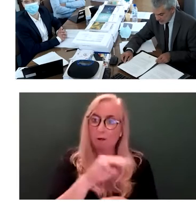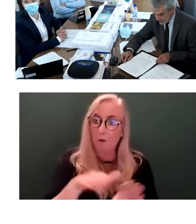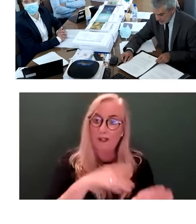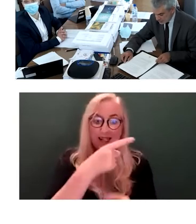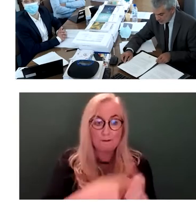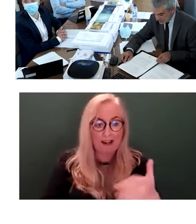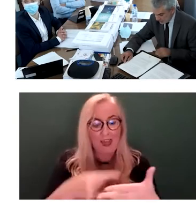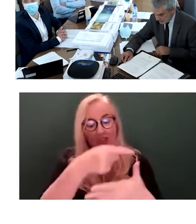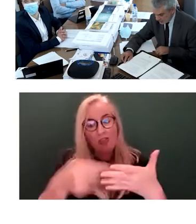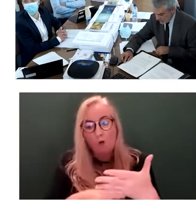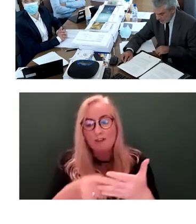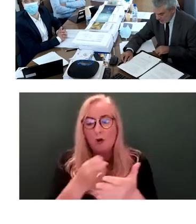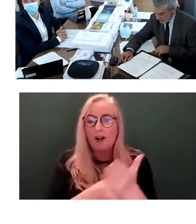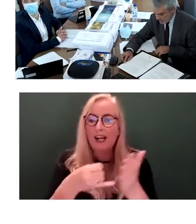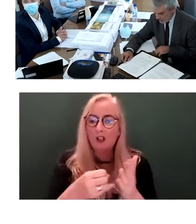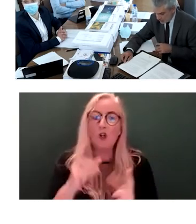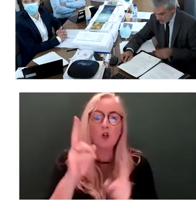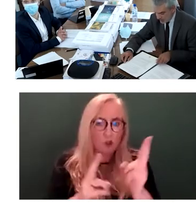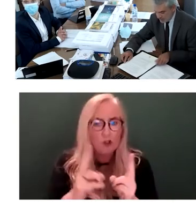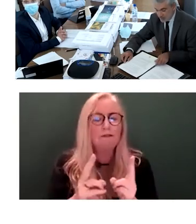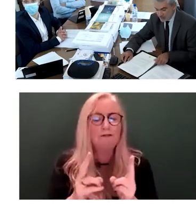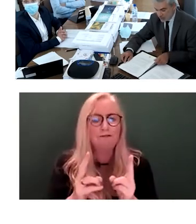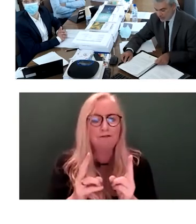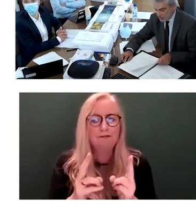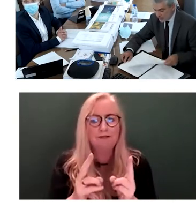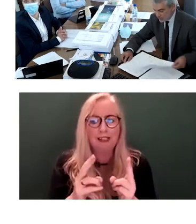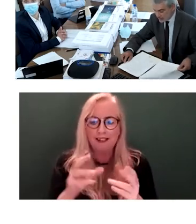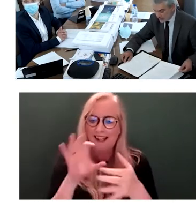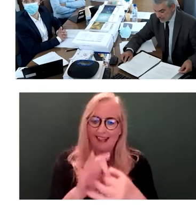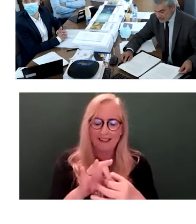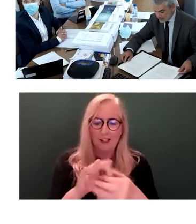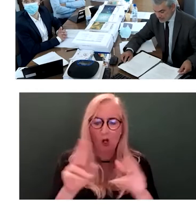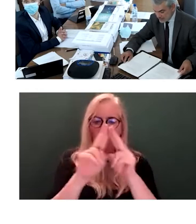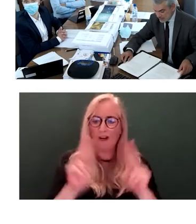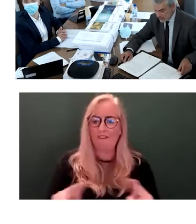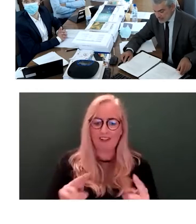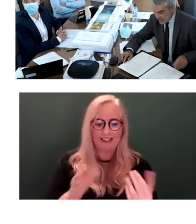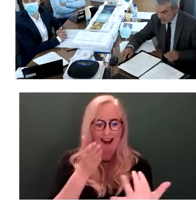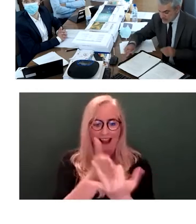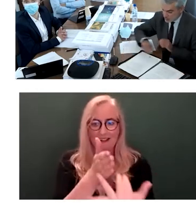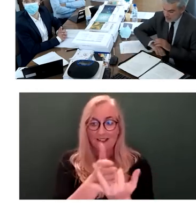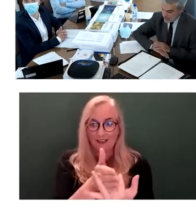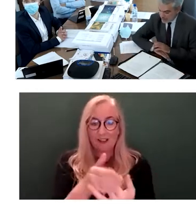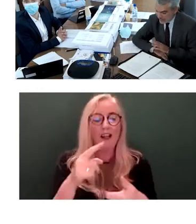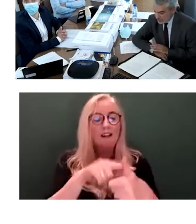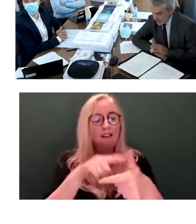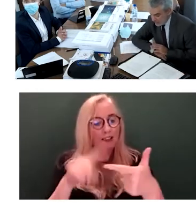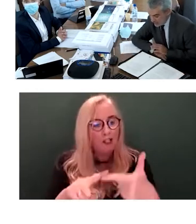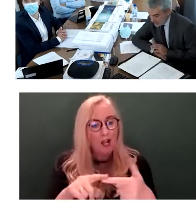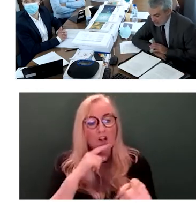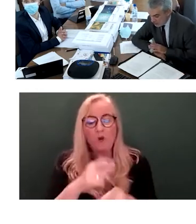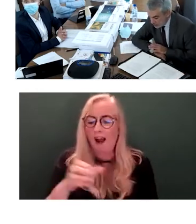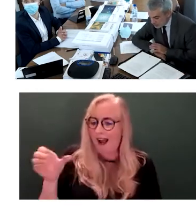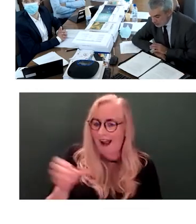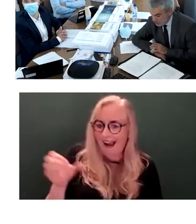And this organization should therefore be built on the premises of universal access. Second is both hiring and